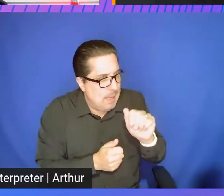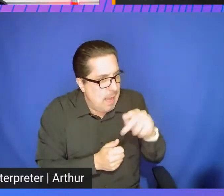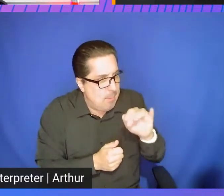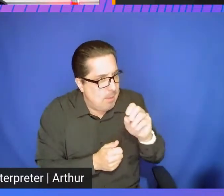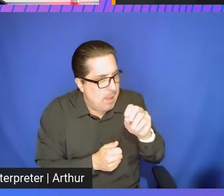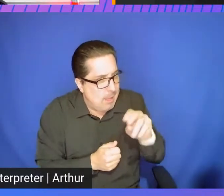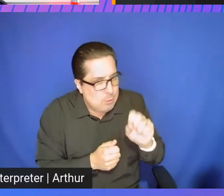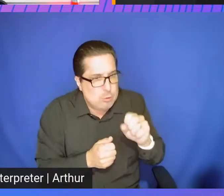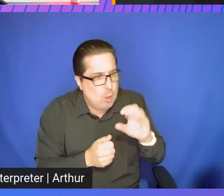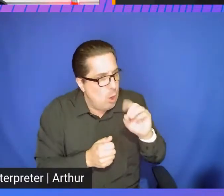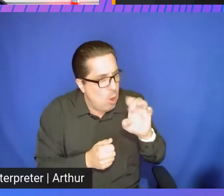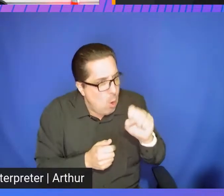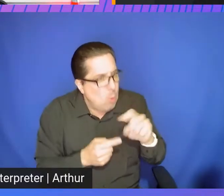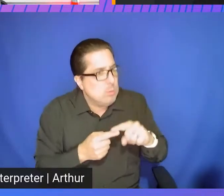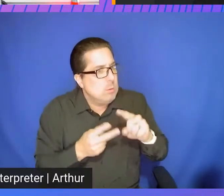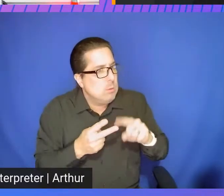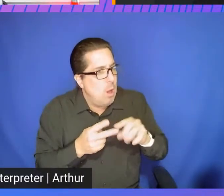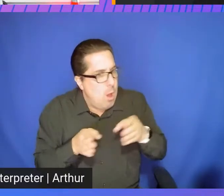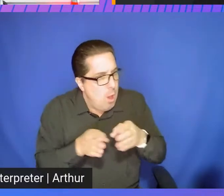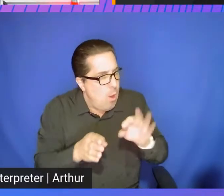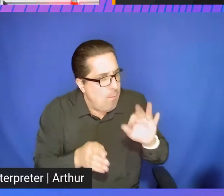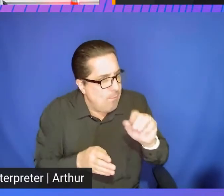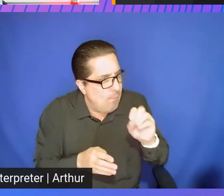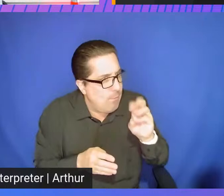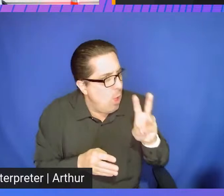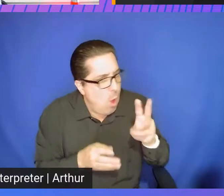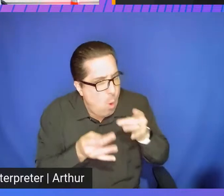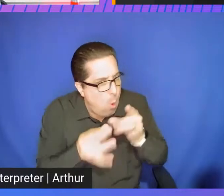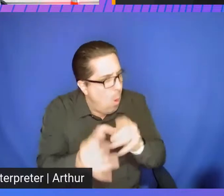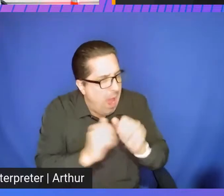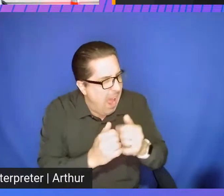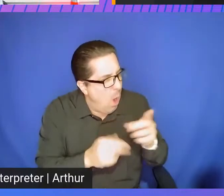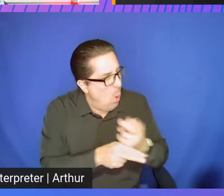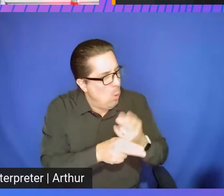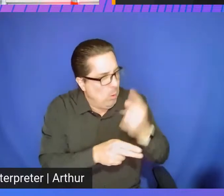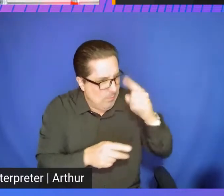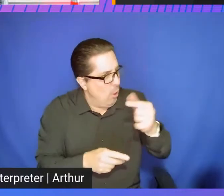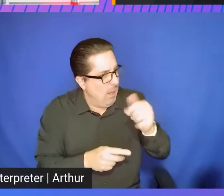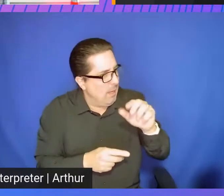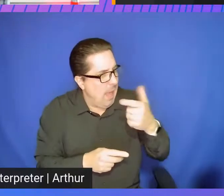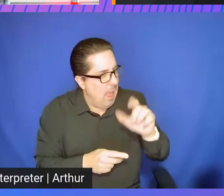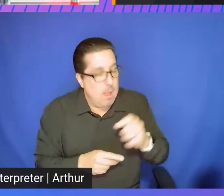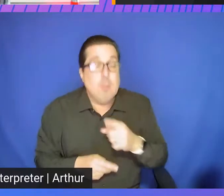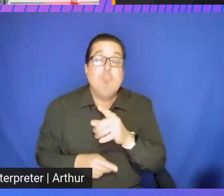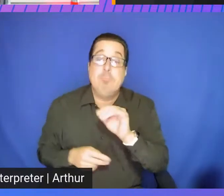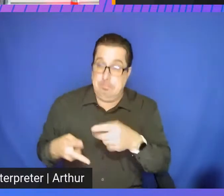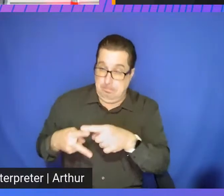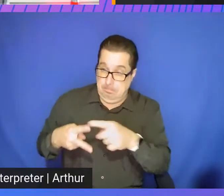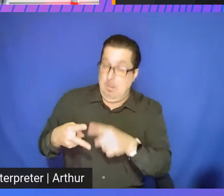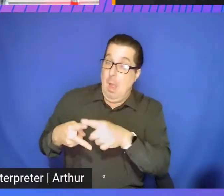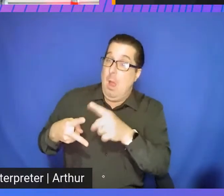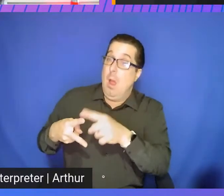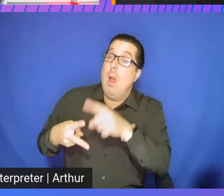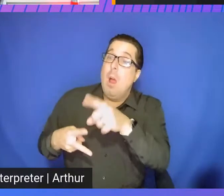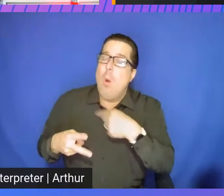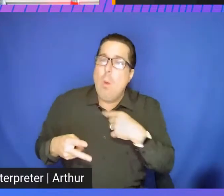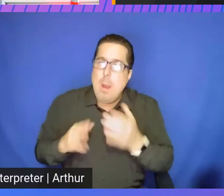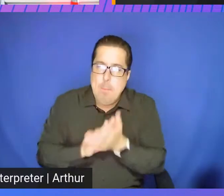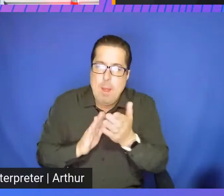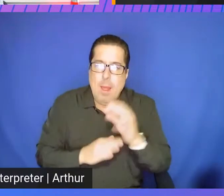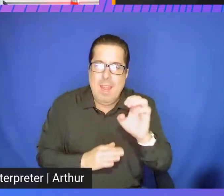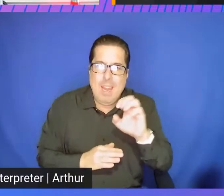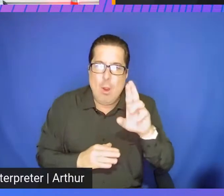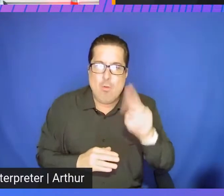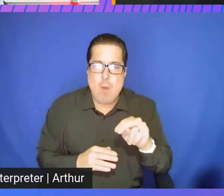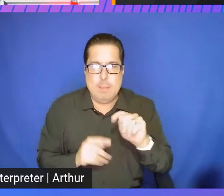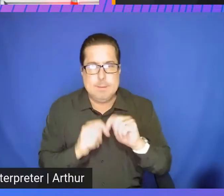What do you use for those kind of things at Gaggle? So to answer your first question, yeah, we prescribe to you build it, you run it teams. So